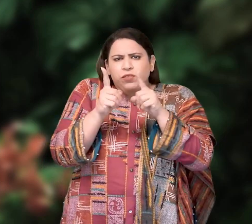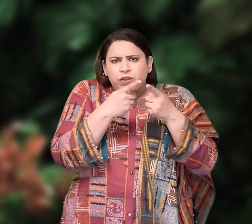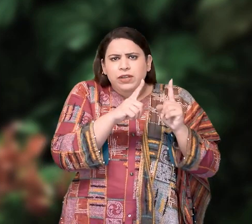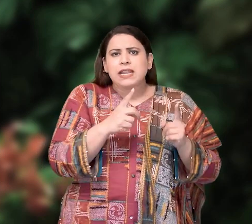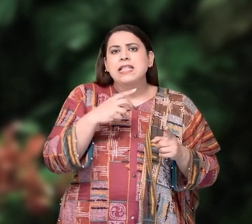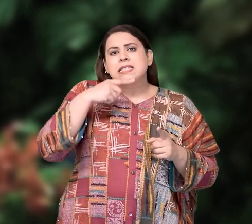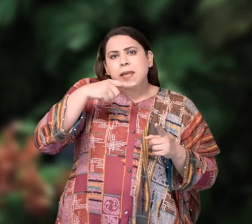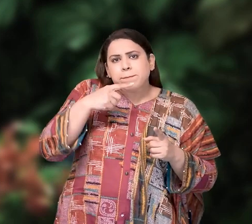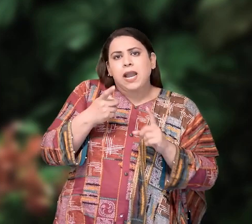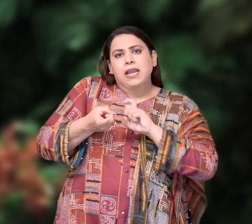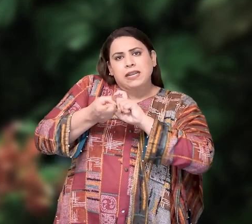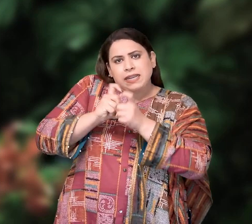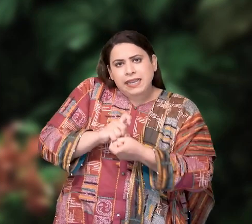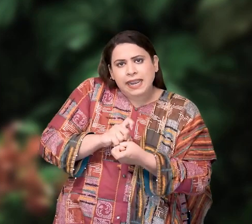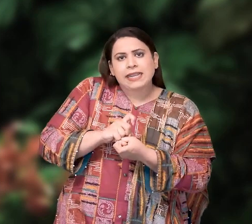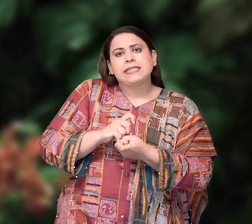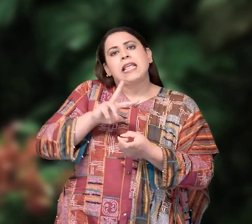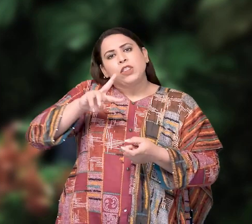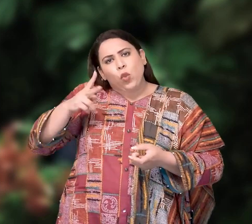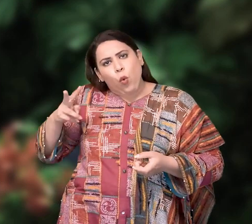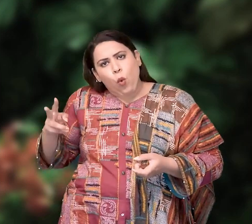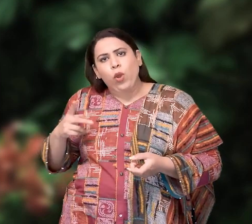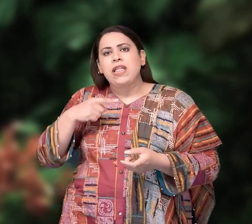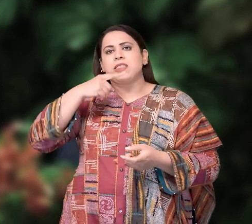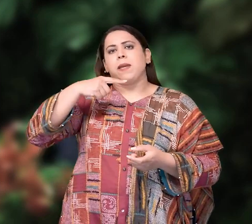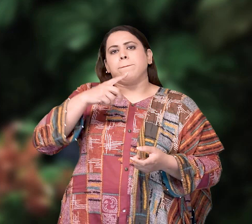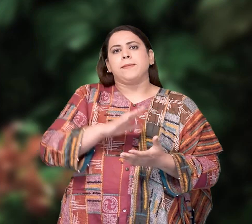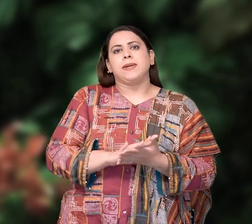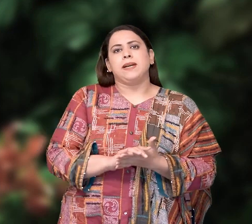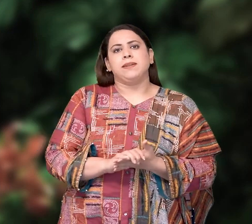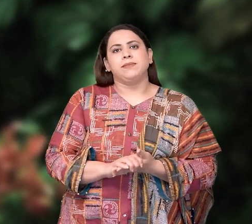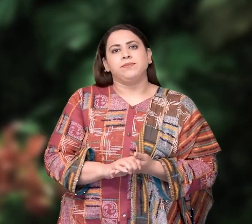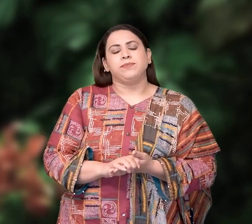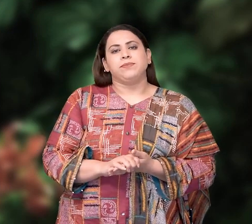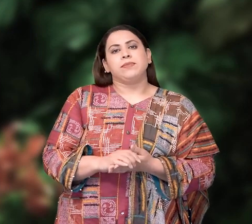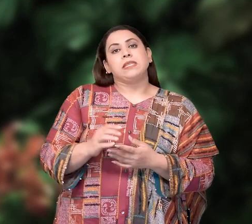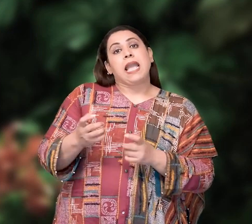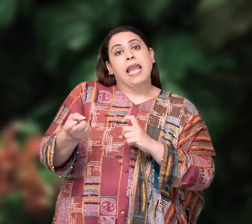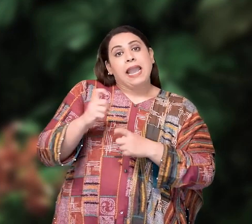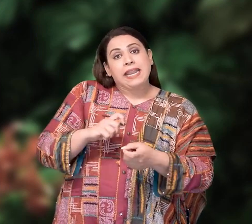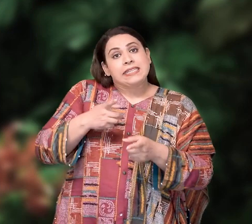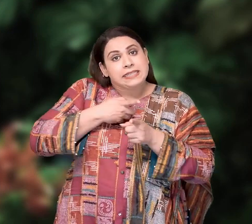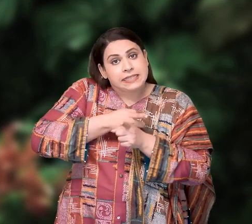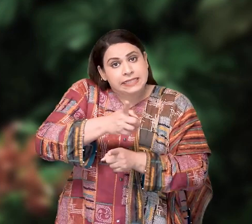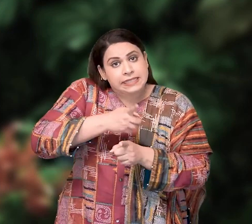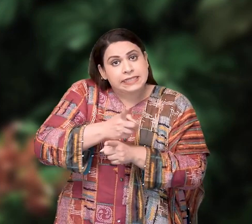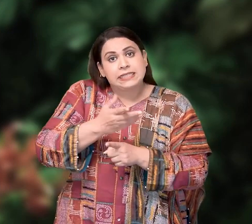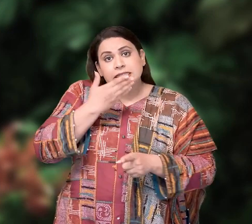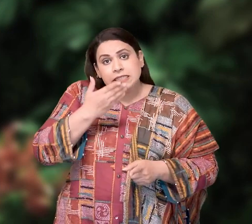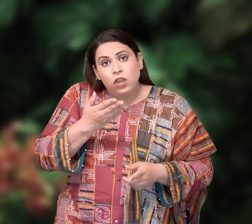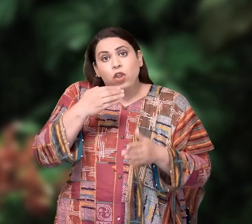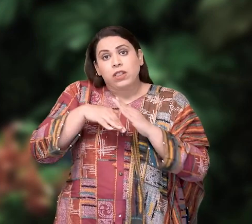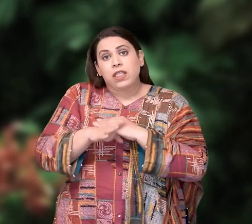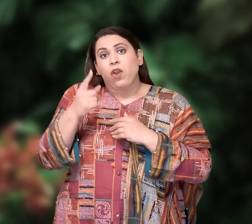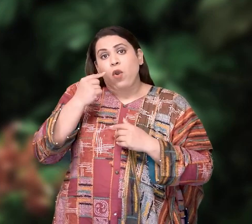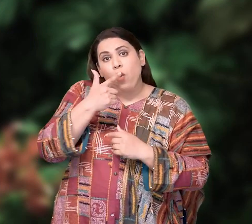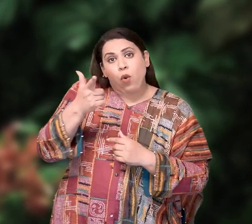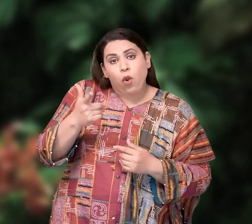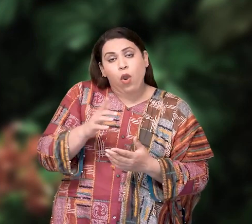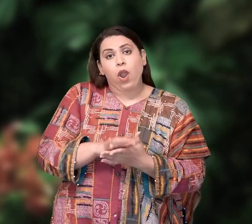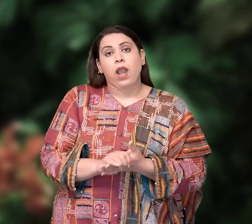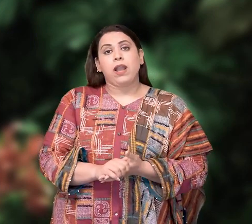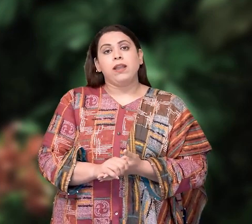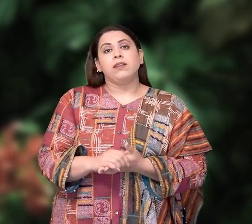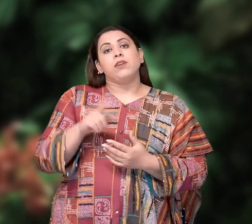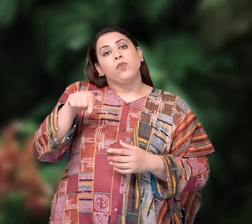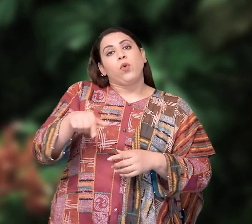his translation into other languages. With his help, we were able to teach kids over there to not let